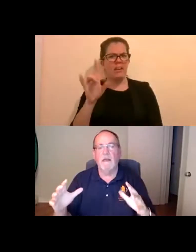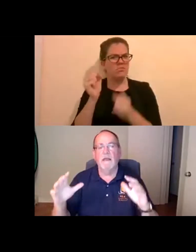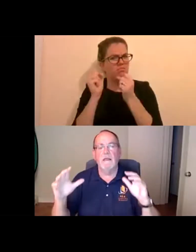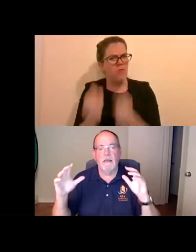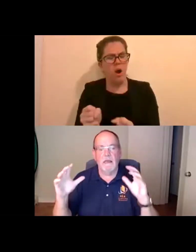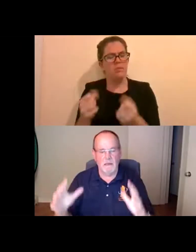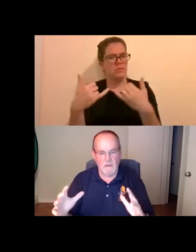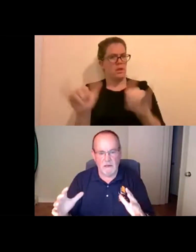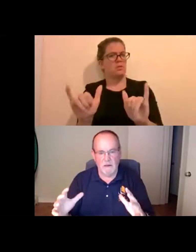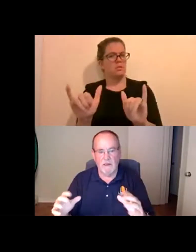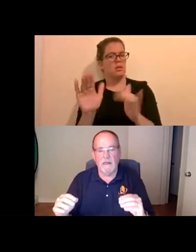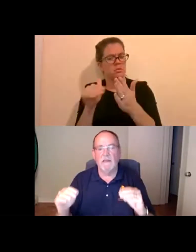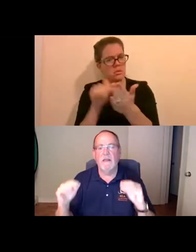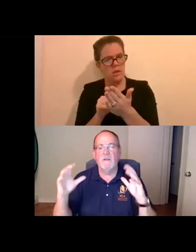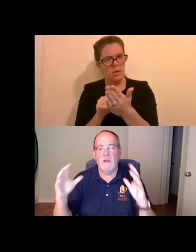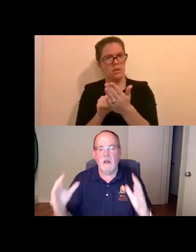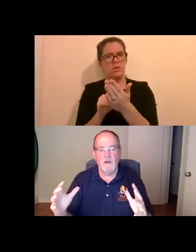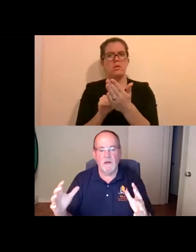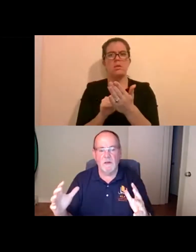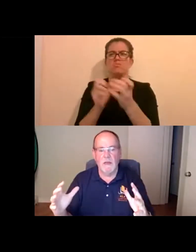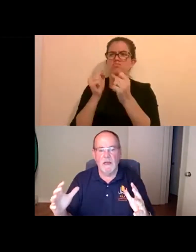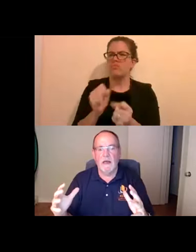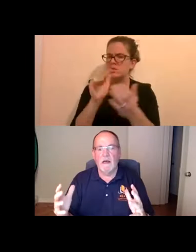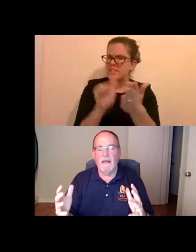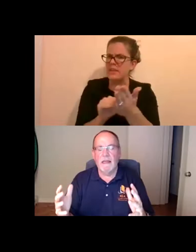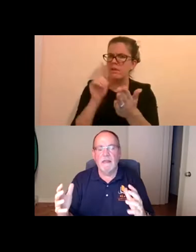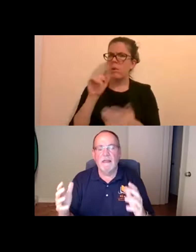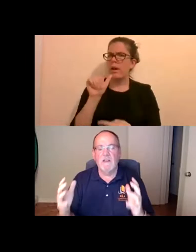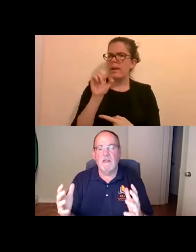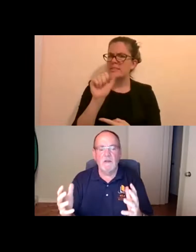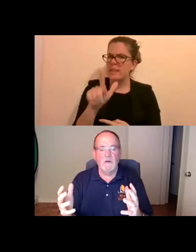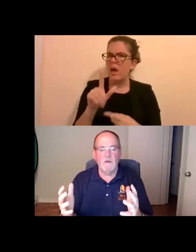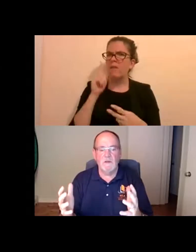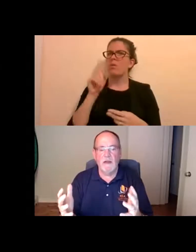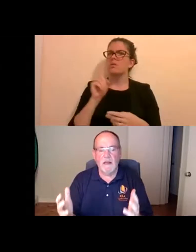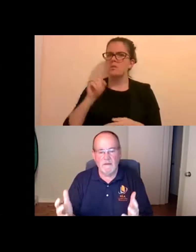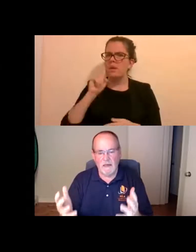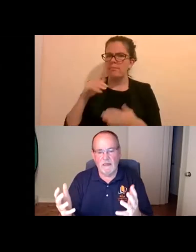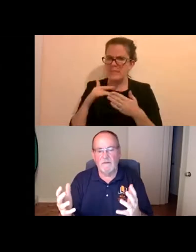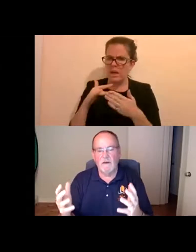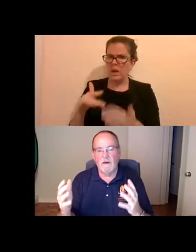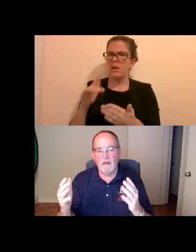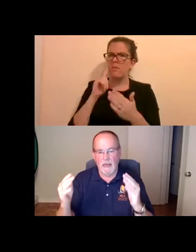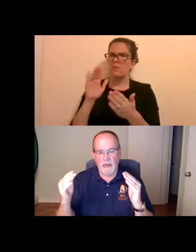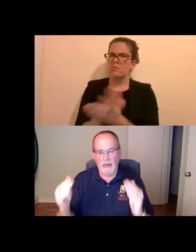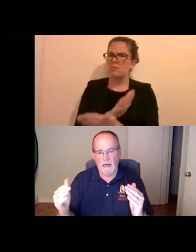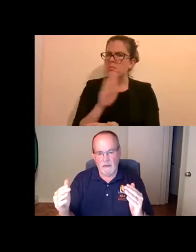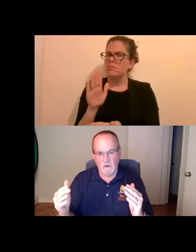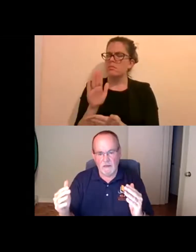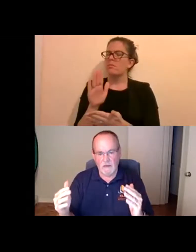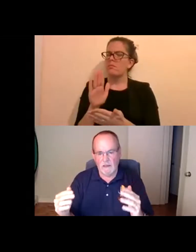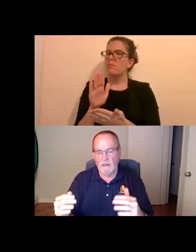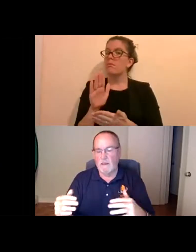World and ASL and Deaf Scholarship, and continues to elevate a very